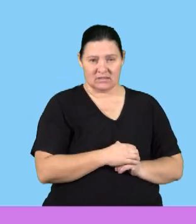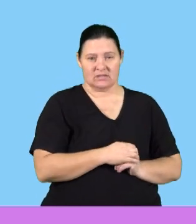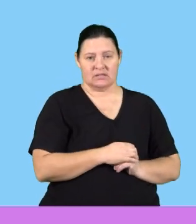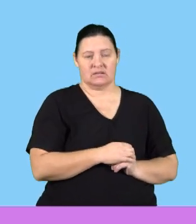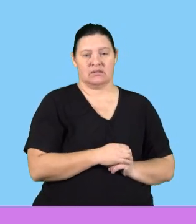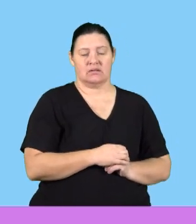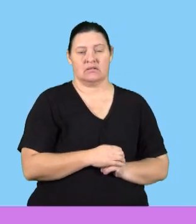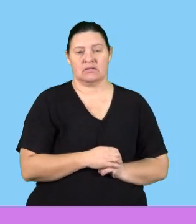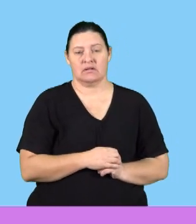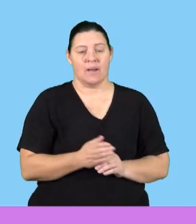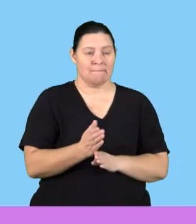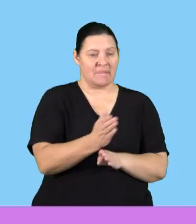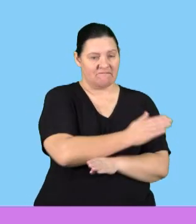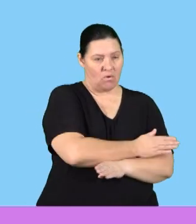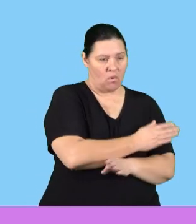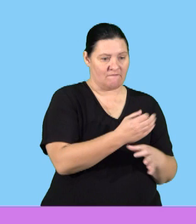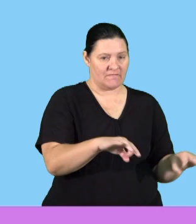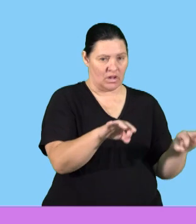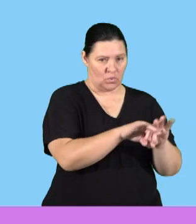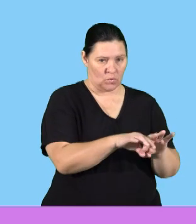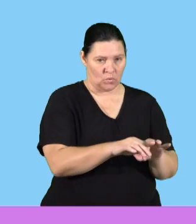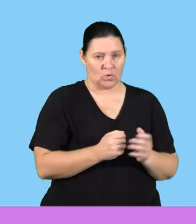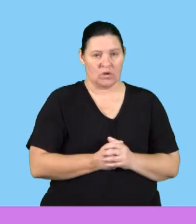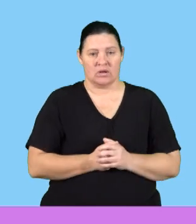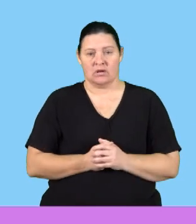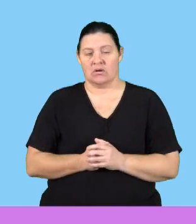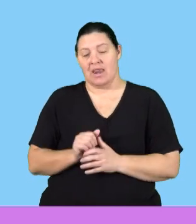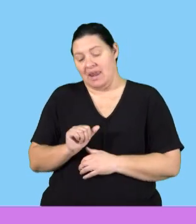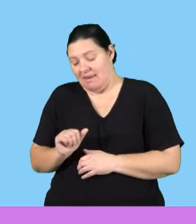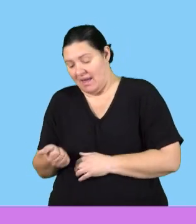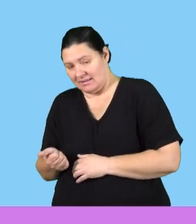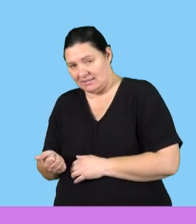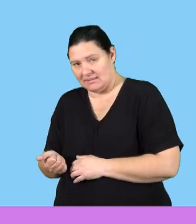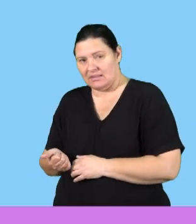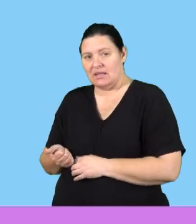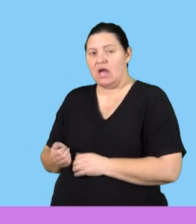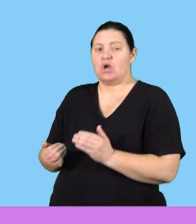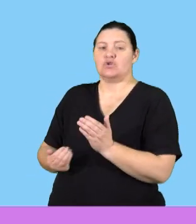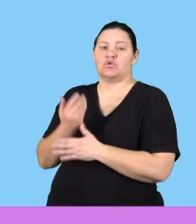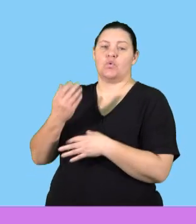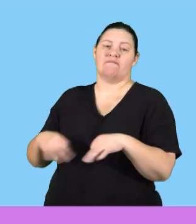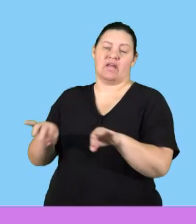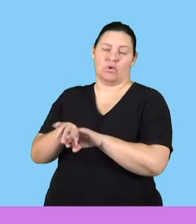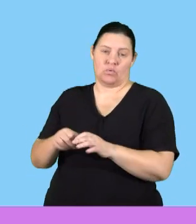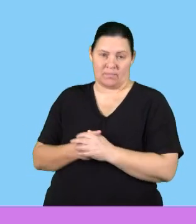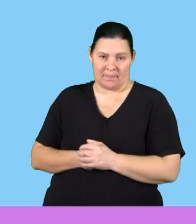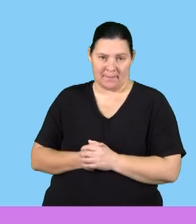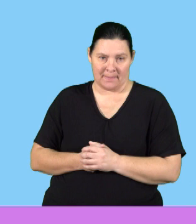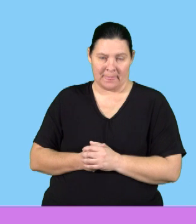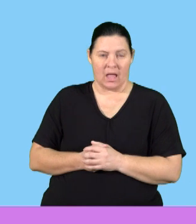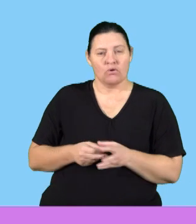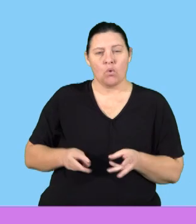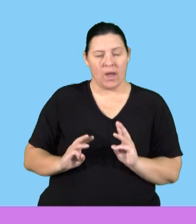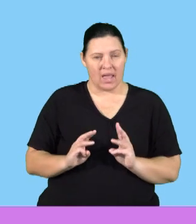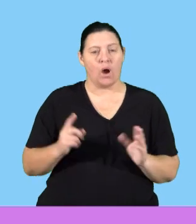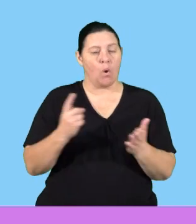will then be the previous value, and then the next one will be the new value. So it's in